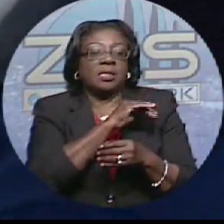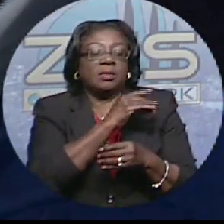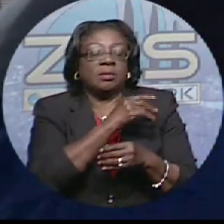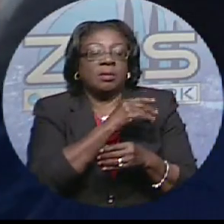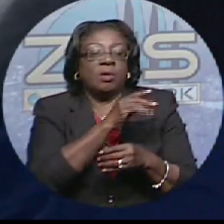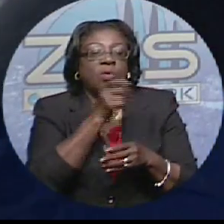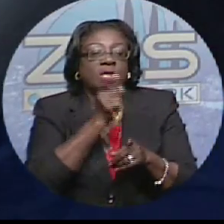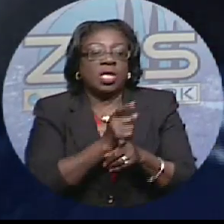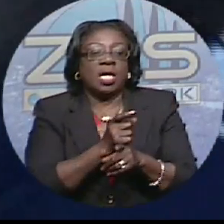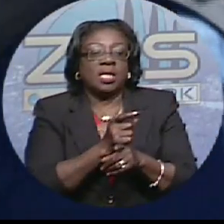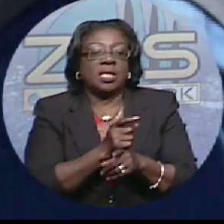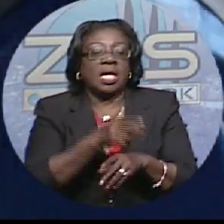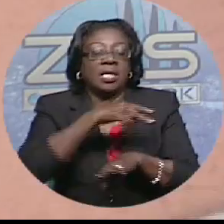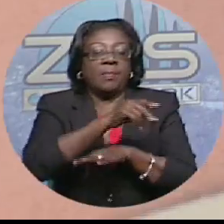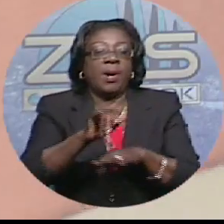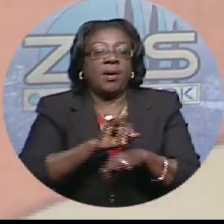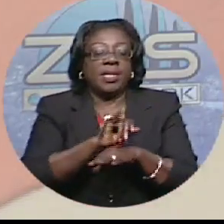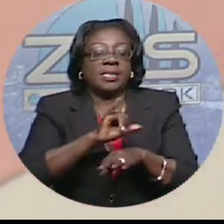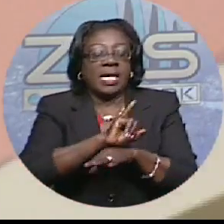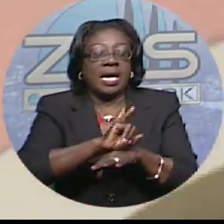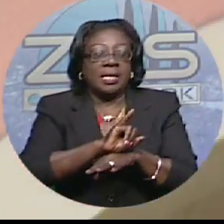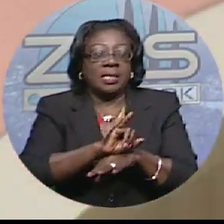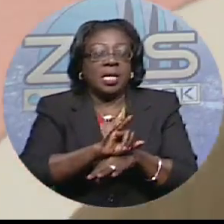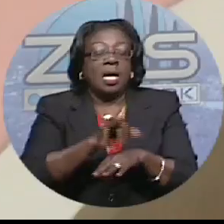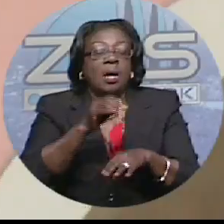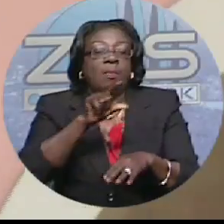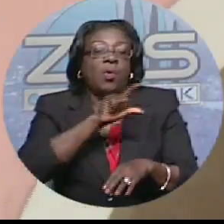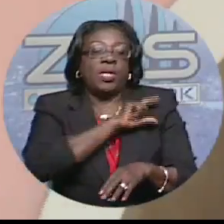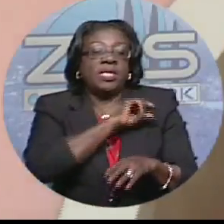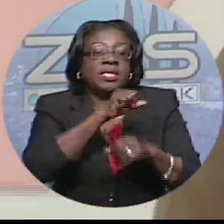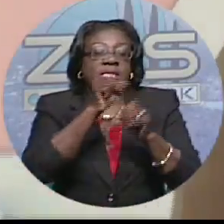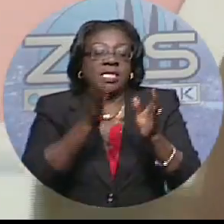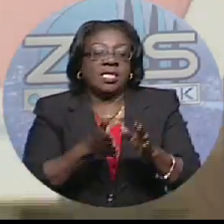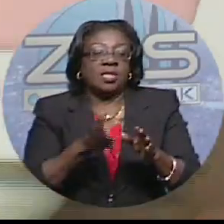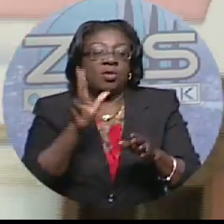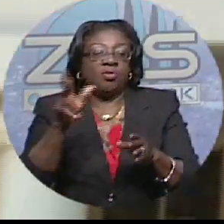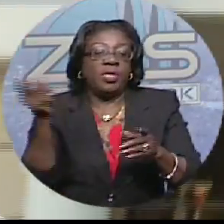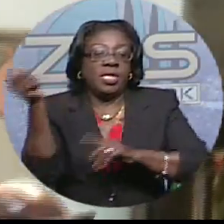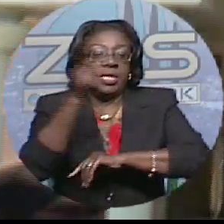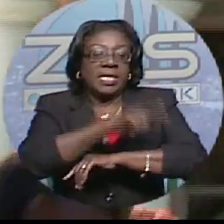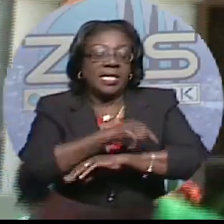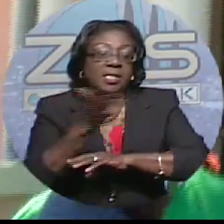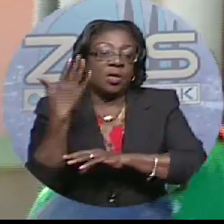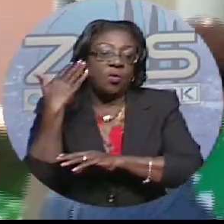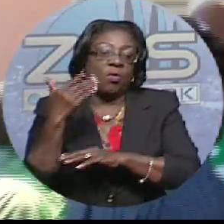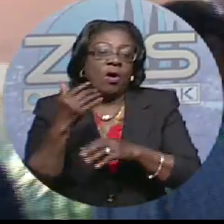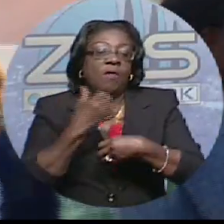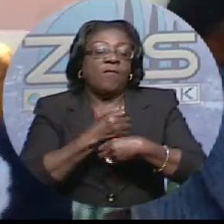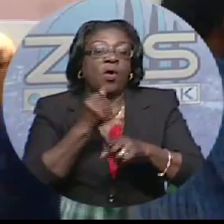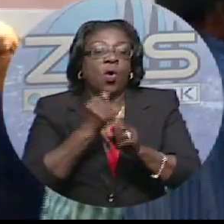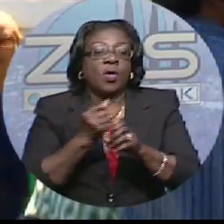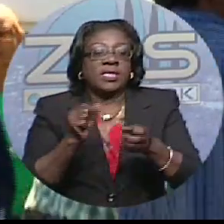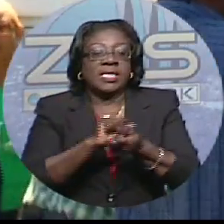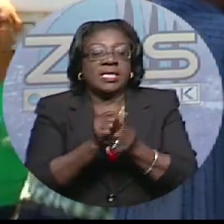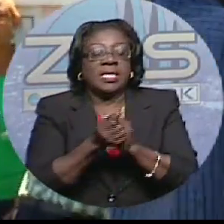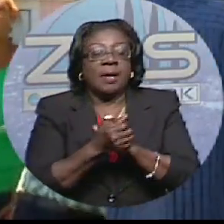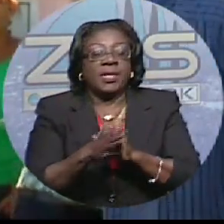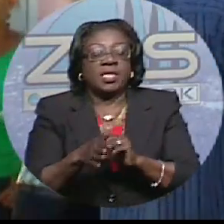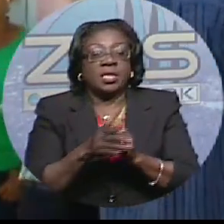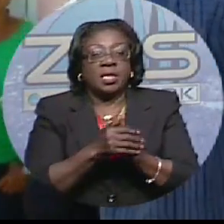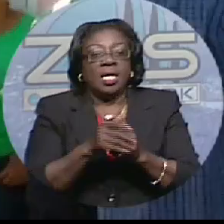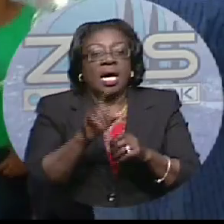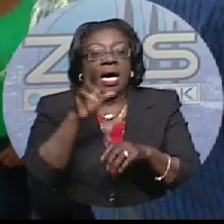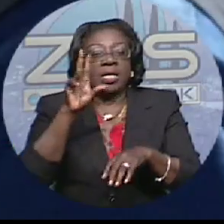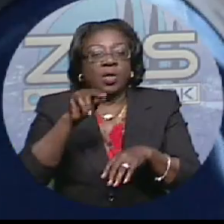were charged at the Paradise Island Police Station 3 days ago with causing damage. He recalled that during the interview, at no time were they